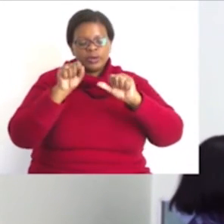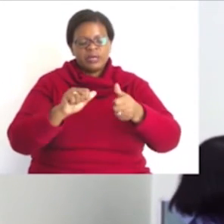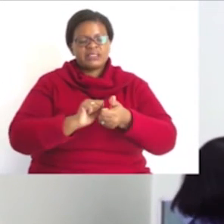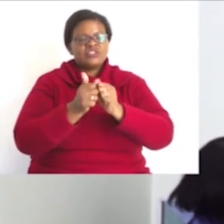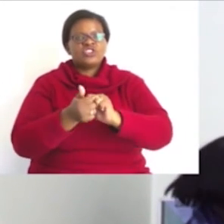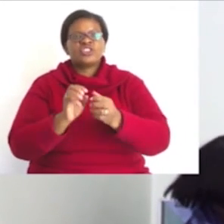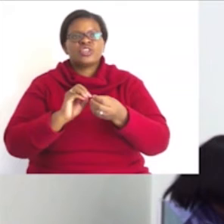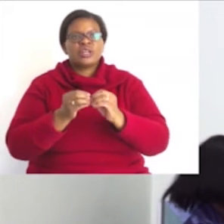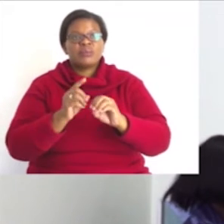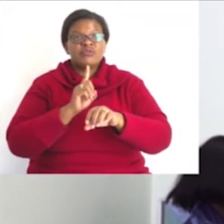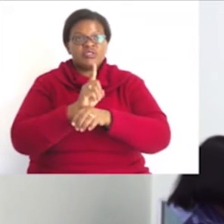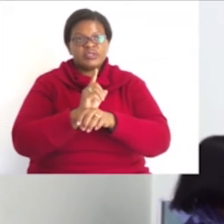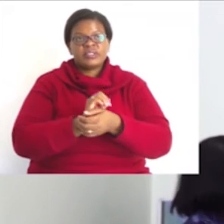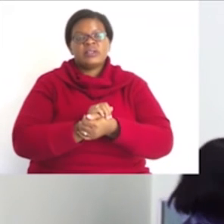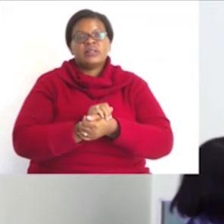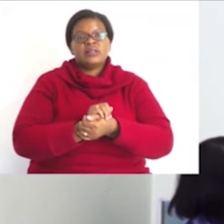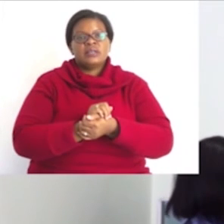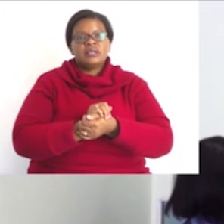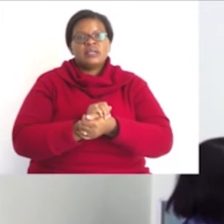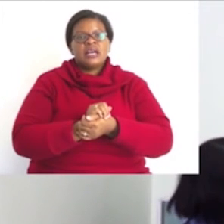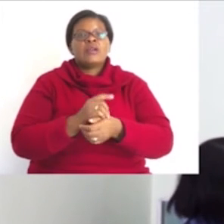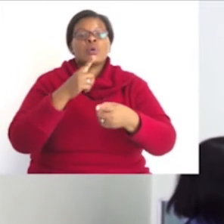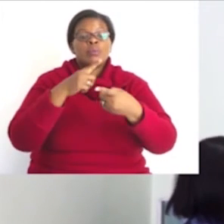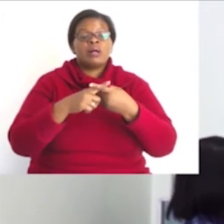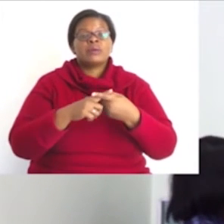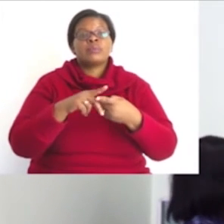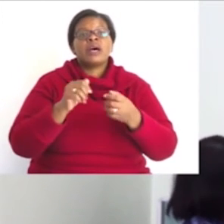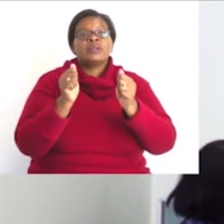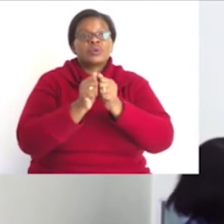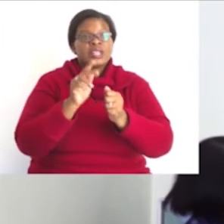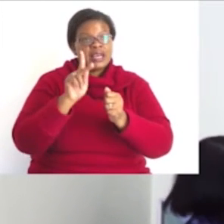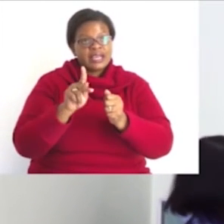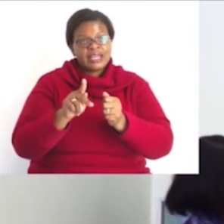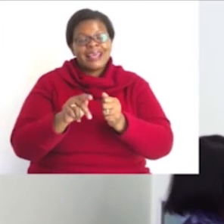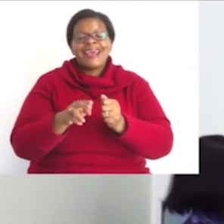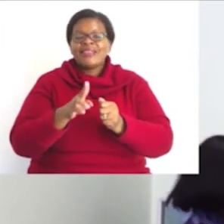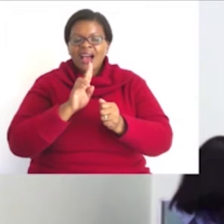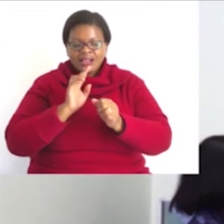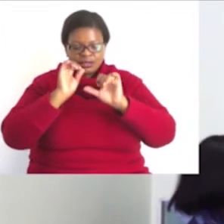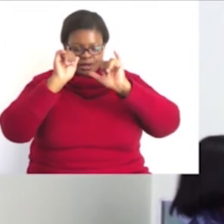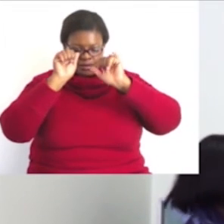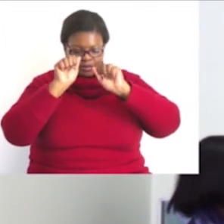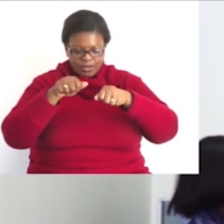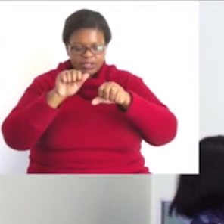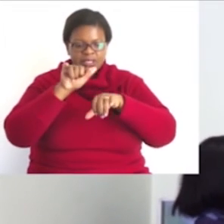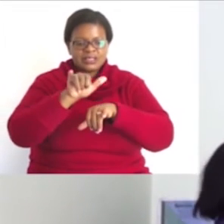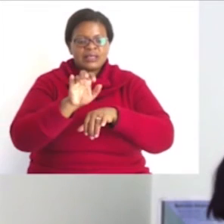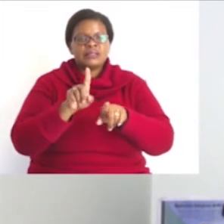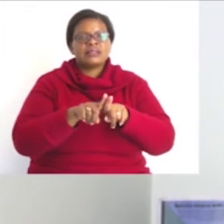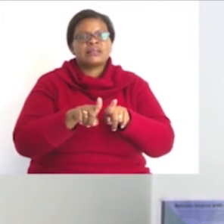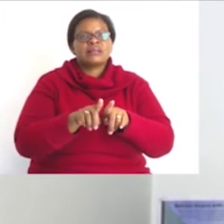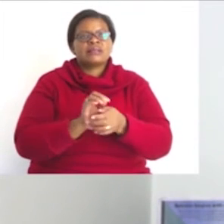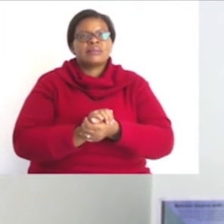number around and we multiply them together. But the product should stay the same.